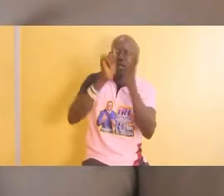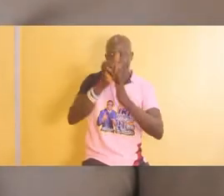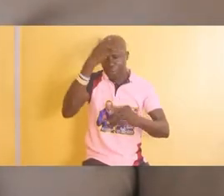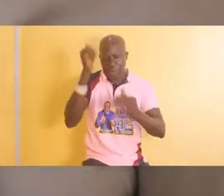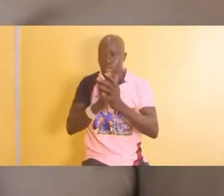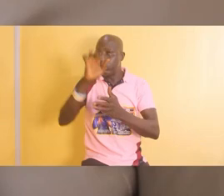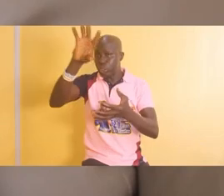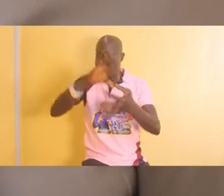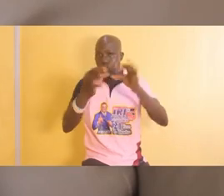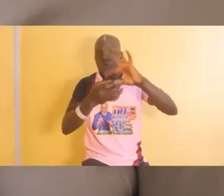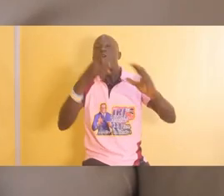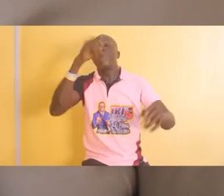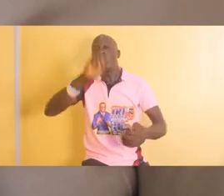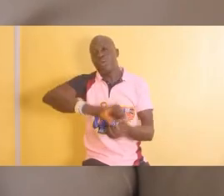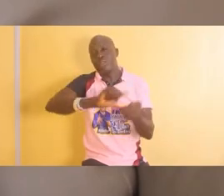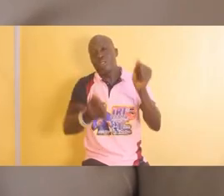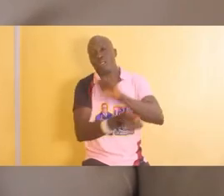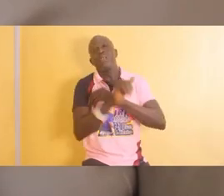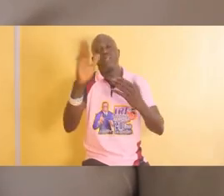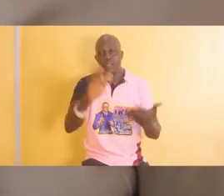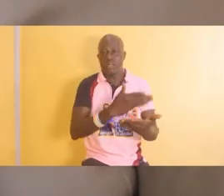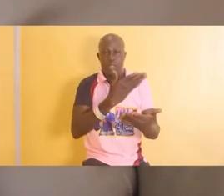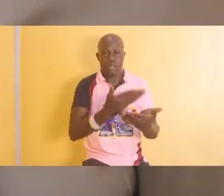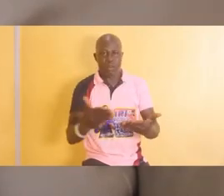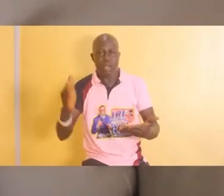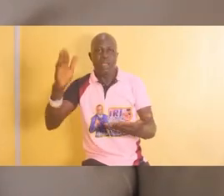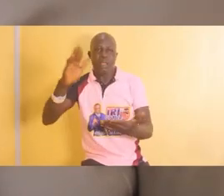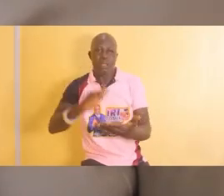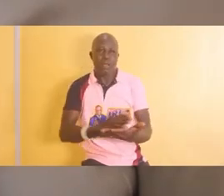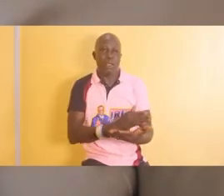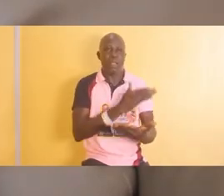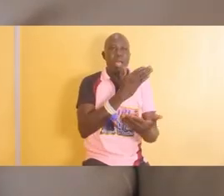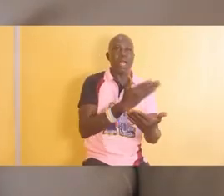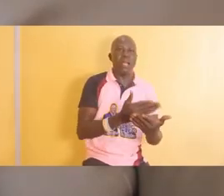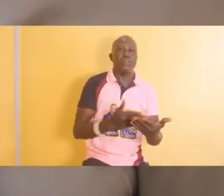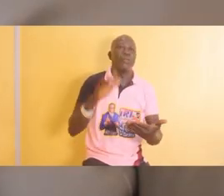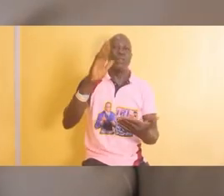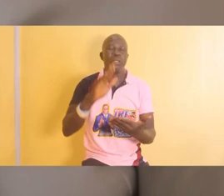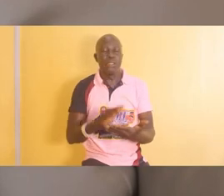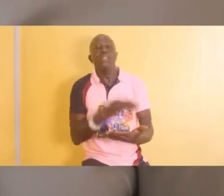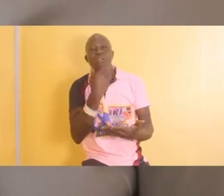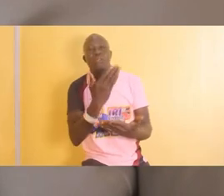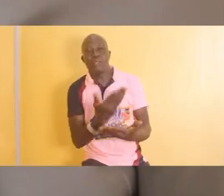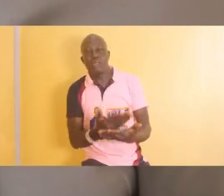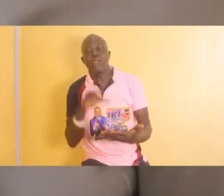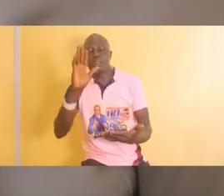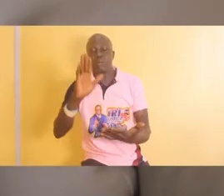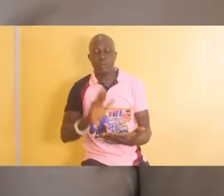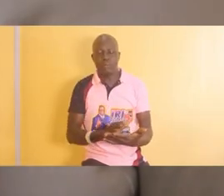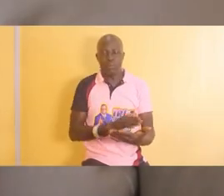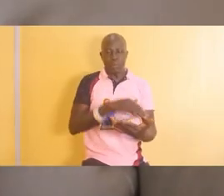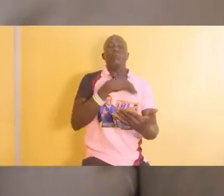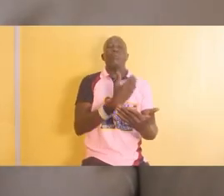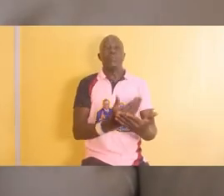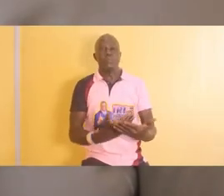pé ìtẹ̀rẹ̀ gbọ́dọ̀ yí padà. Bí a kọ ní pé. Nínú ìrìn ayọ̀ mi. Bẹ́ẹ̀ ni